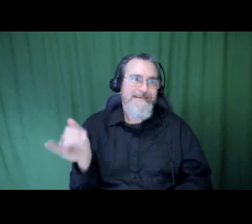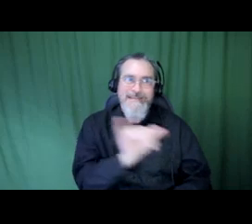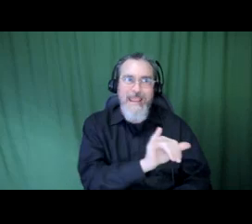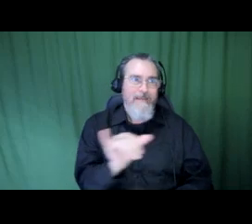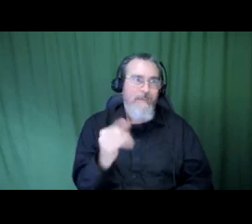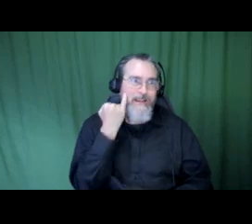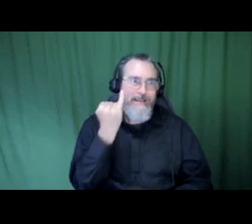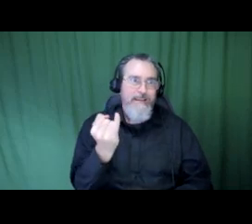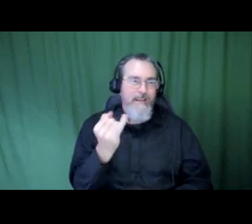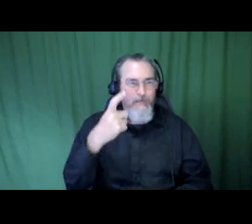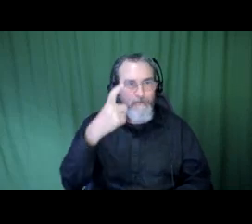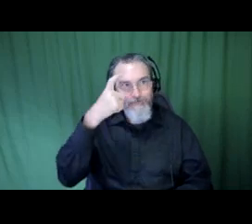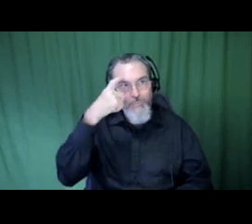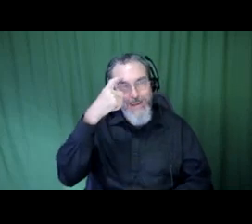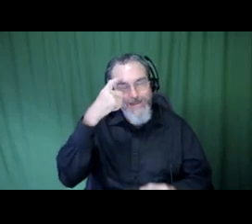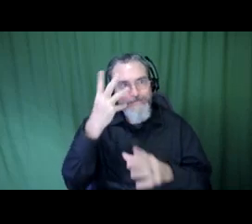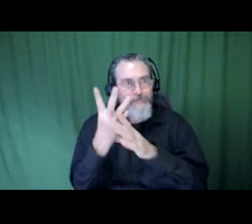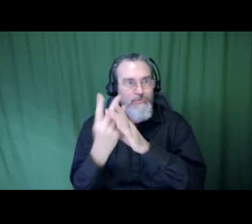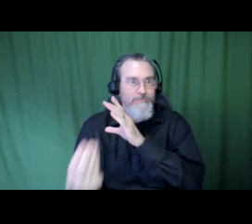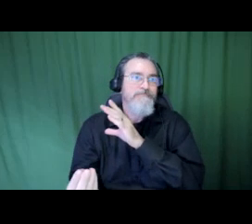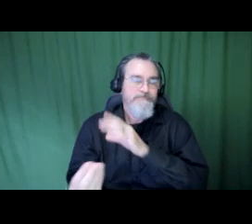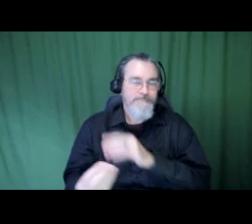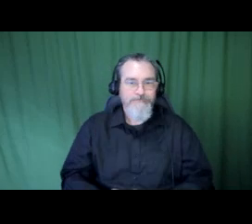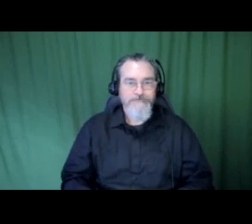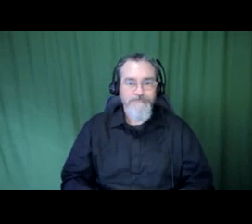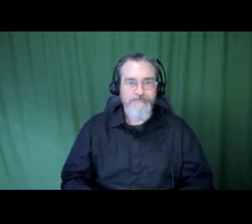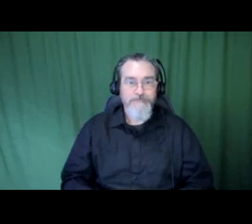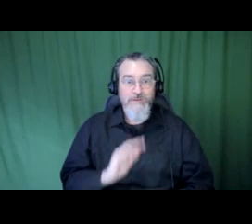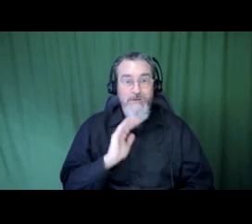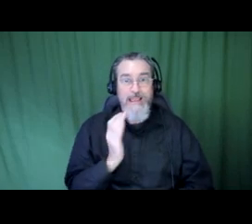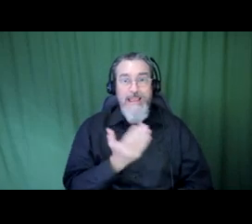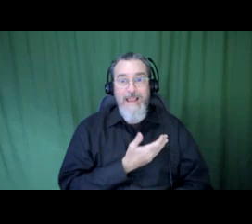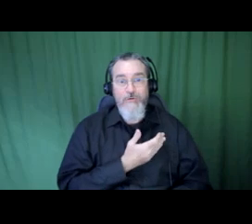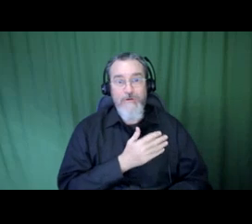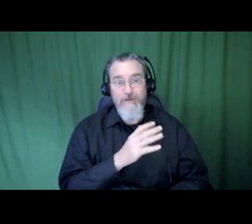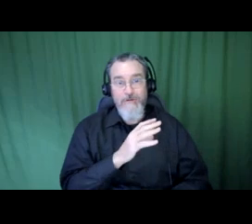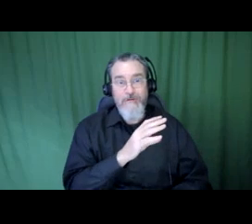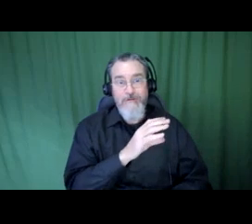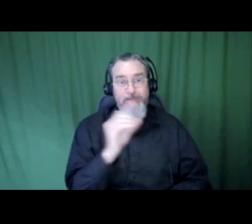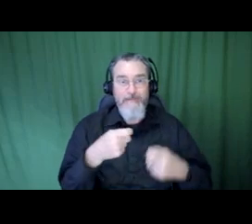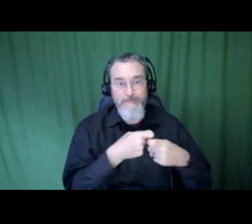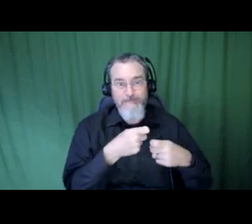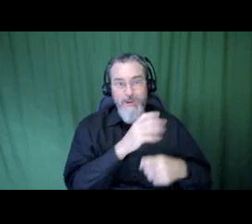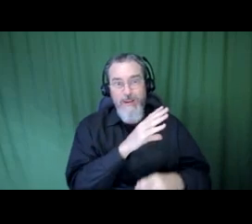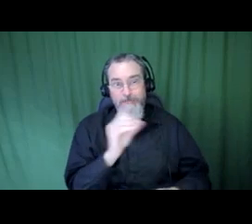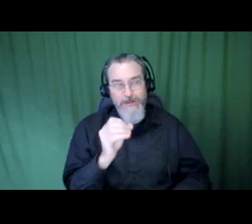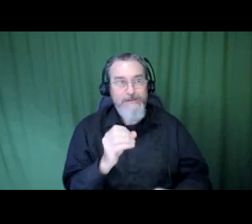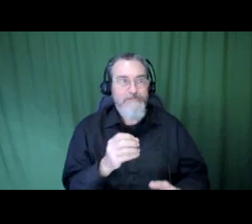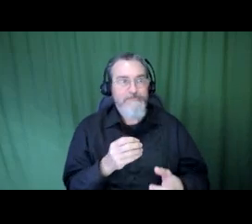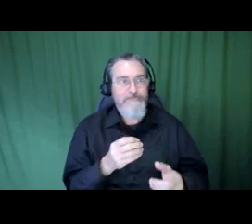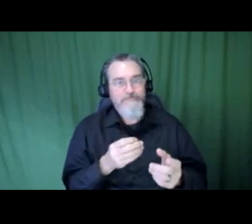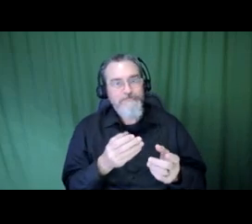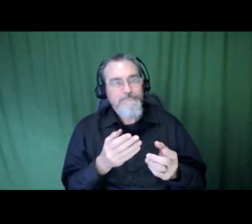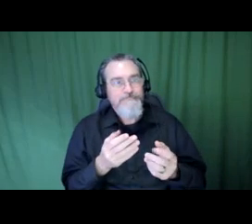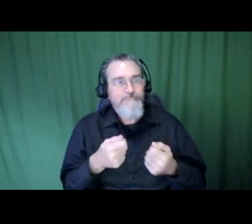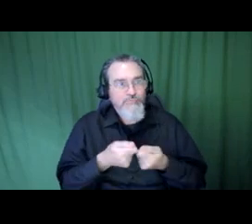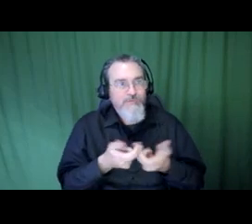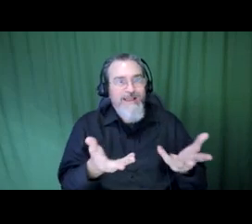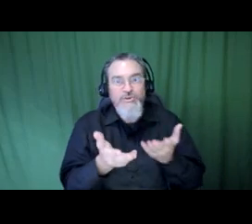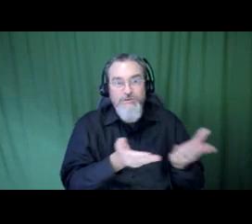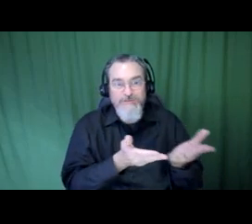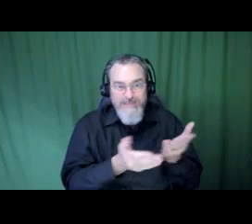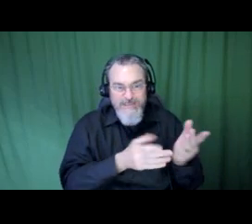please. And so as our utility company tries to continue providing services in all of these islands,